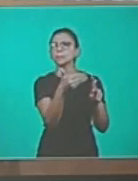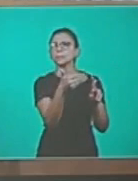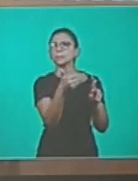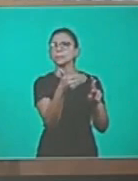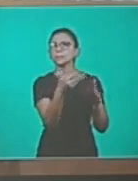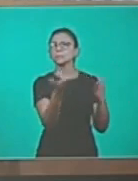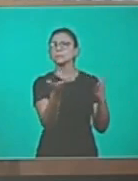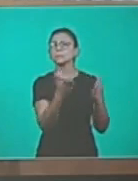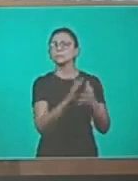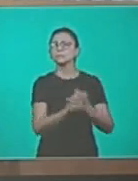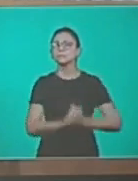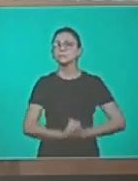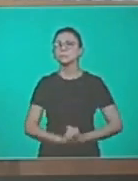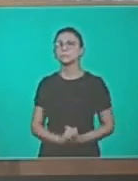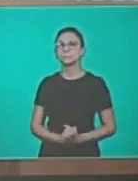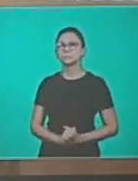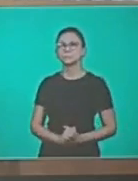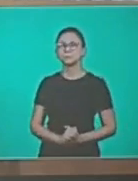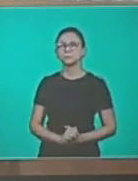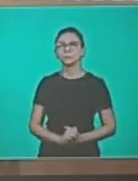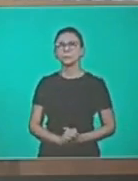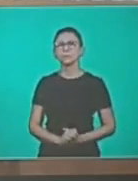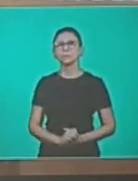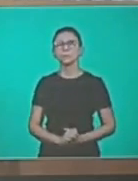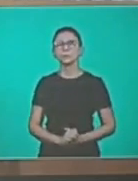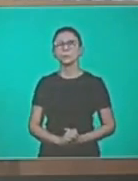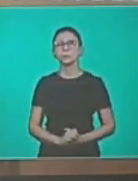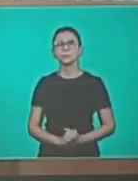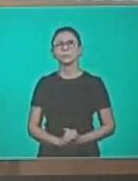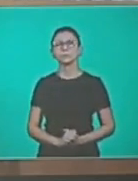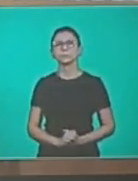the night talks about the moment of